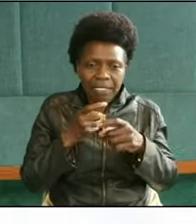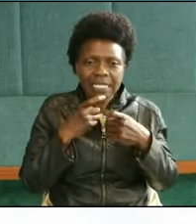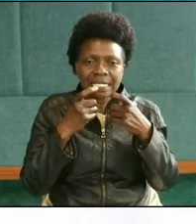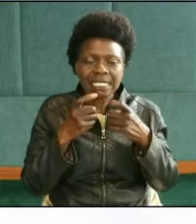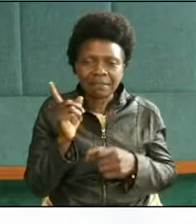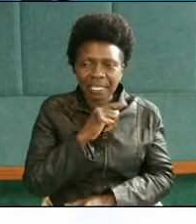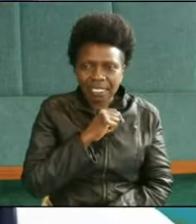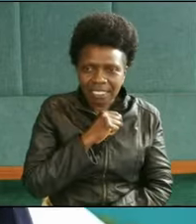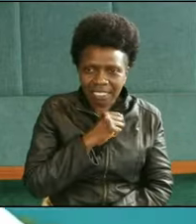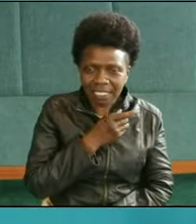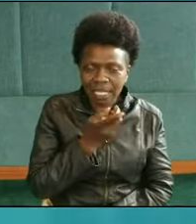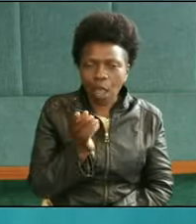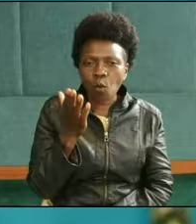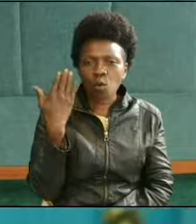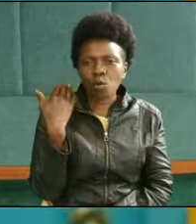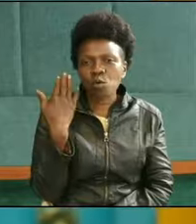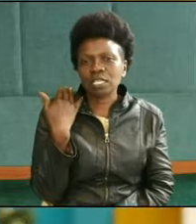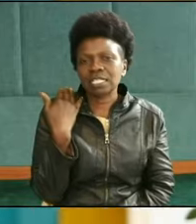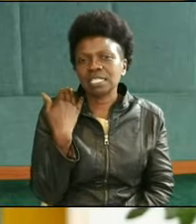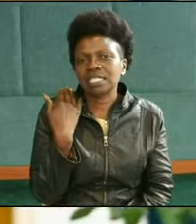sinned, there was